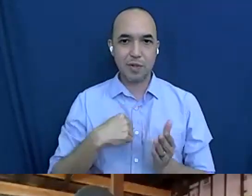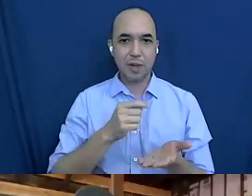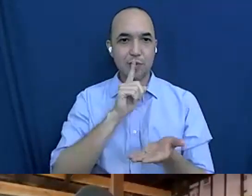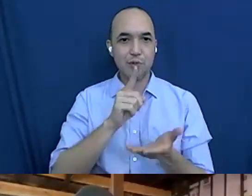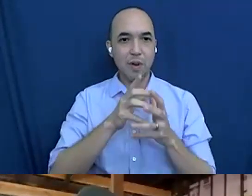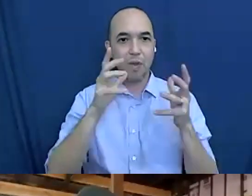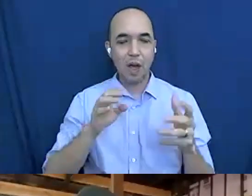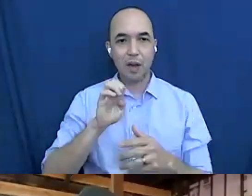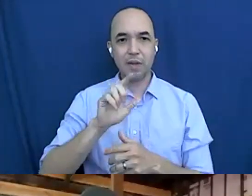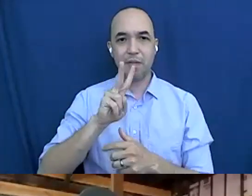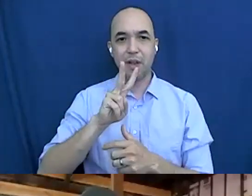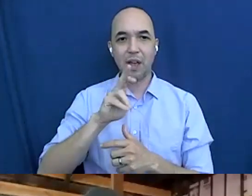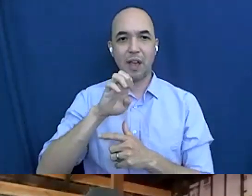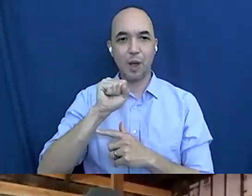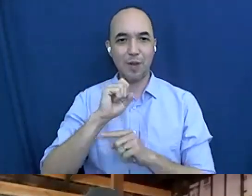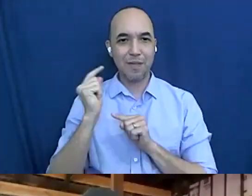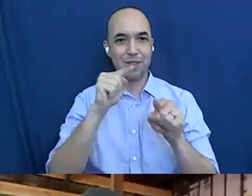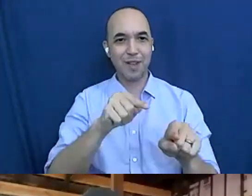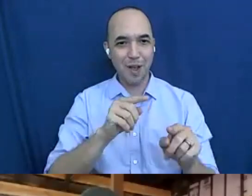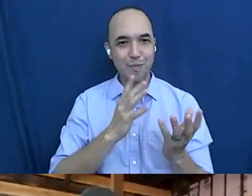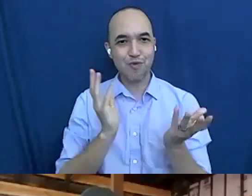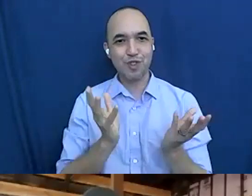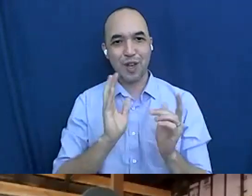about your birds.